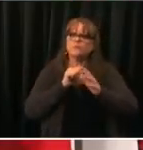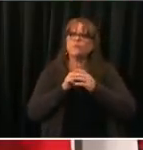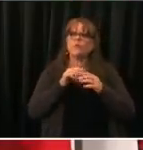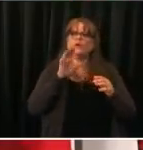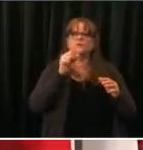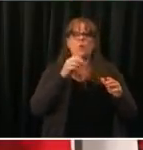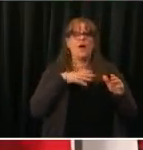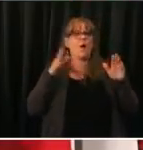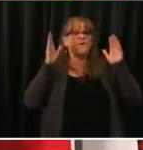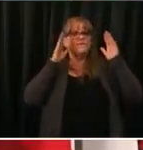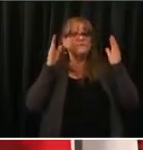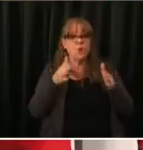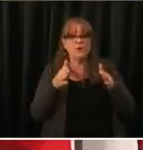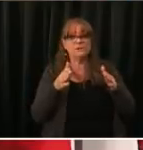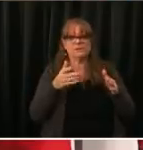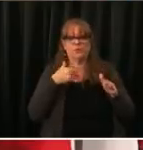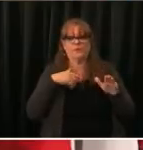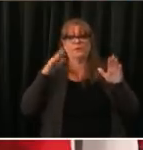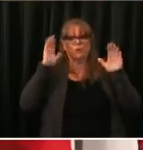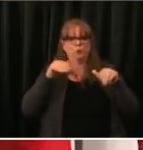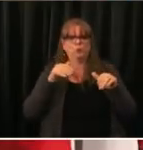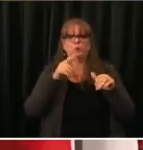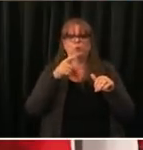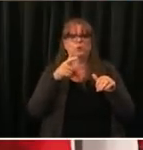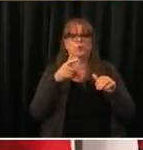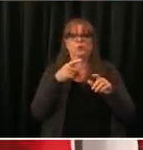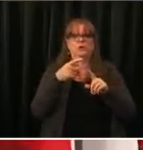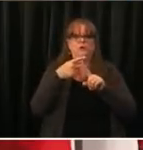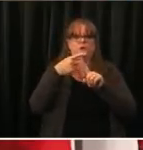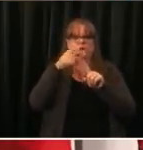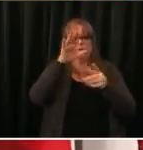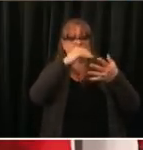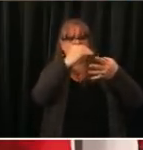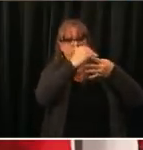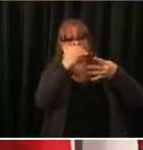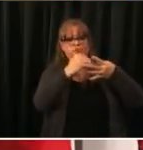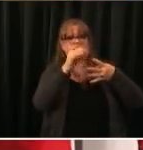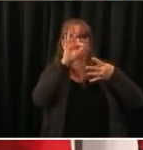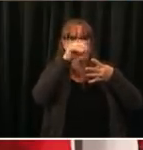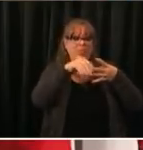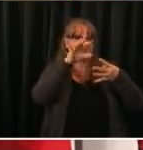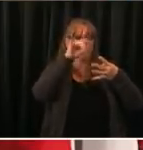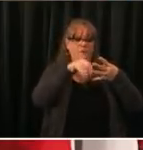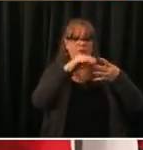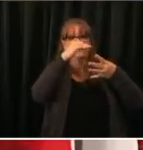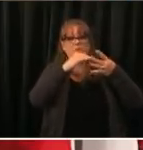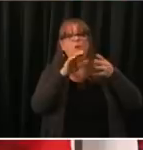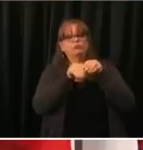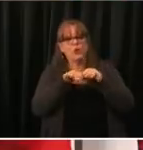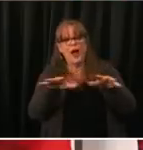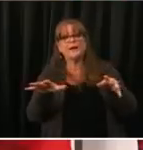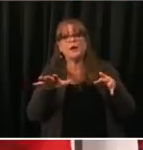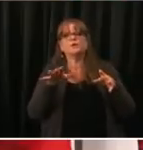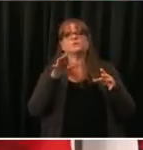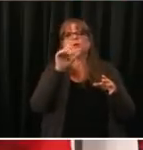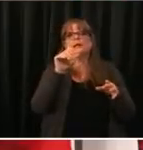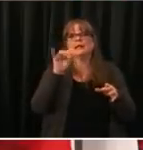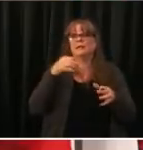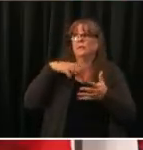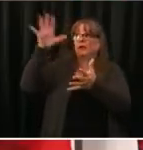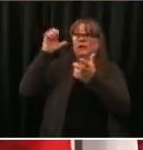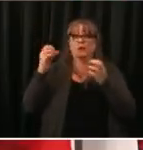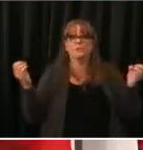February is. We have a good sense on this. There's a little upside potentially. We're conservative in our estimates. If we get more vaccine, we can go a little quicker. Maybe March